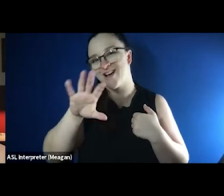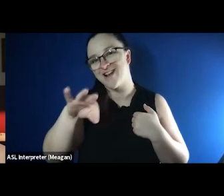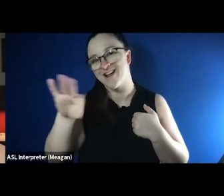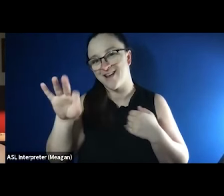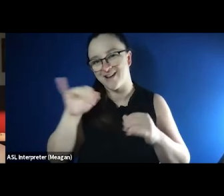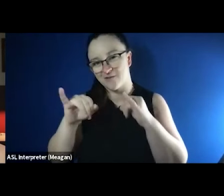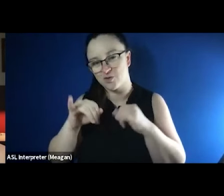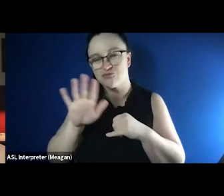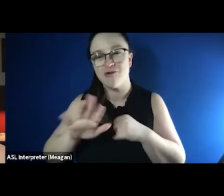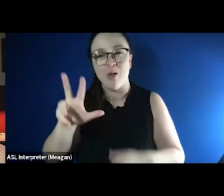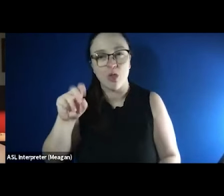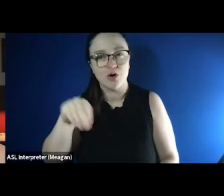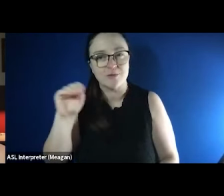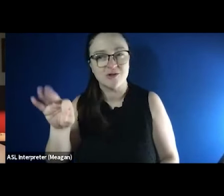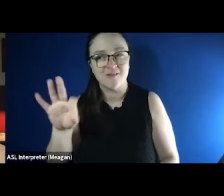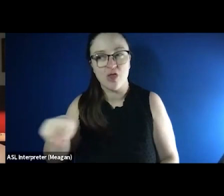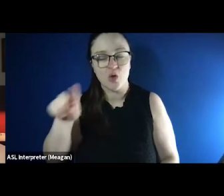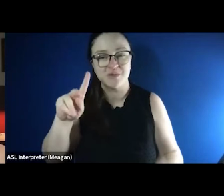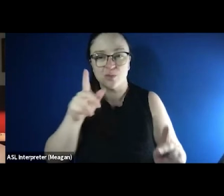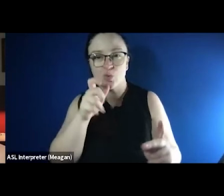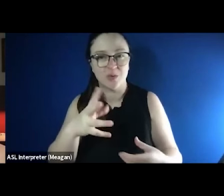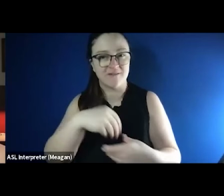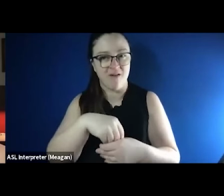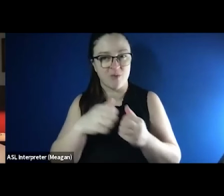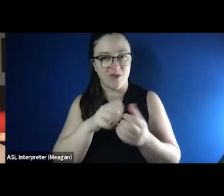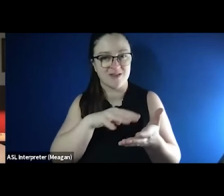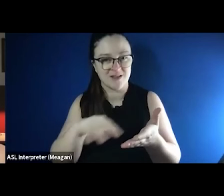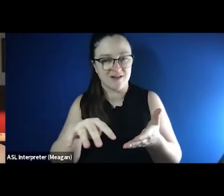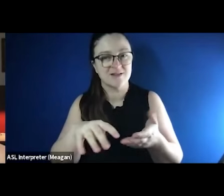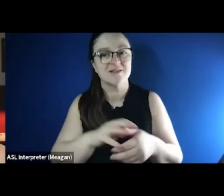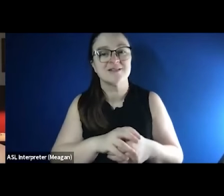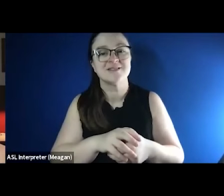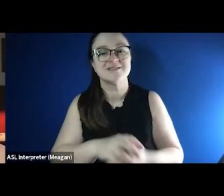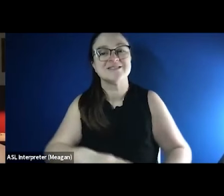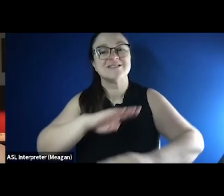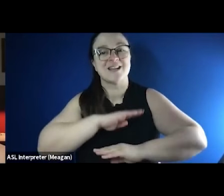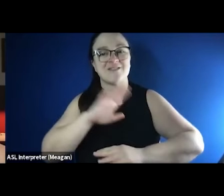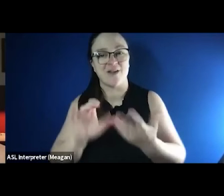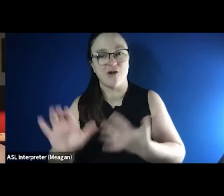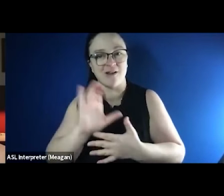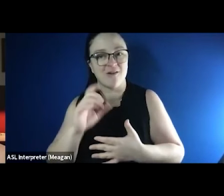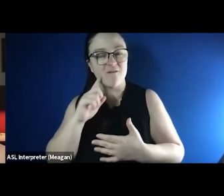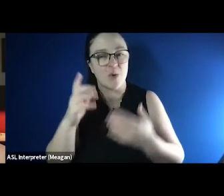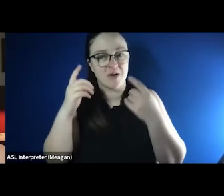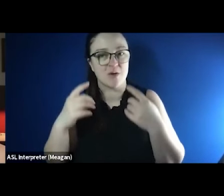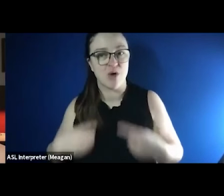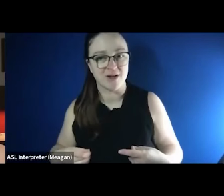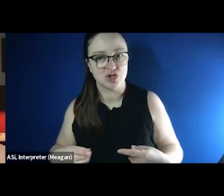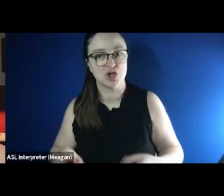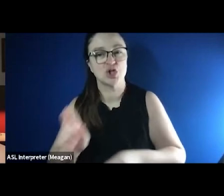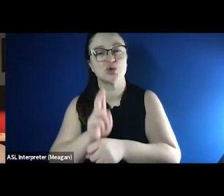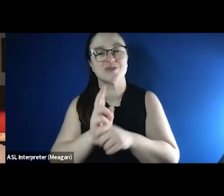About 30% of those who participated in the study met the clinical criteria for depression using a